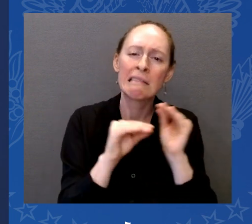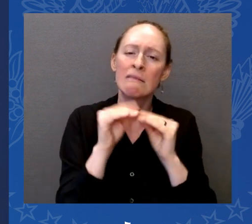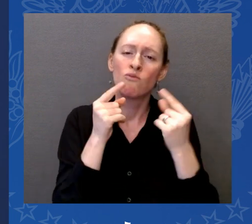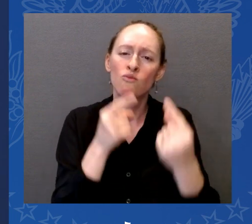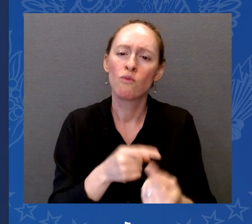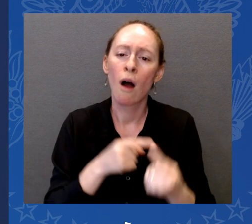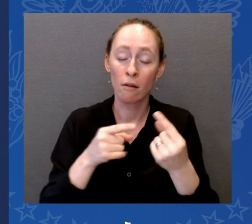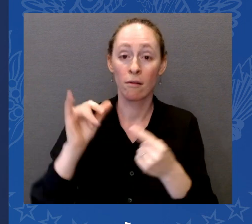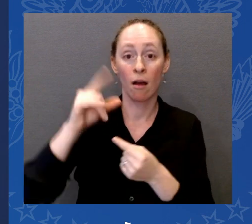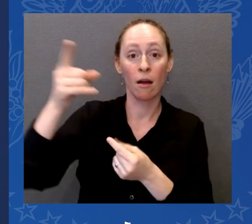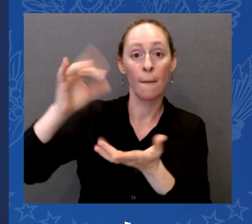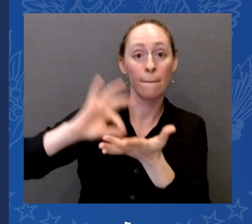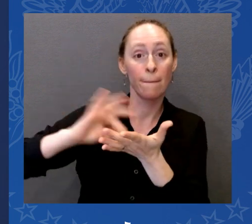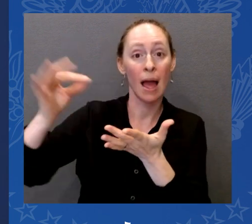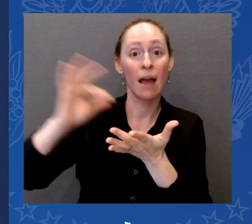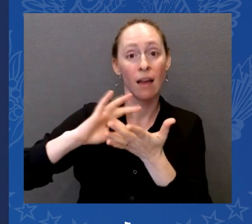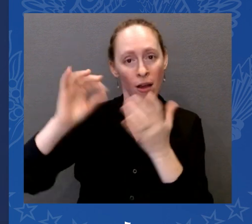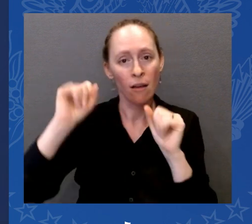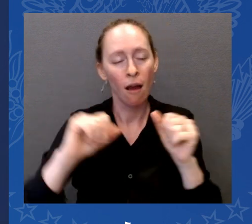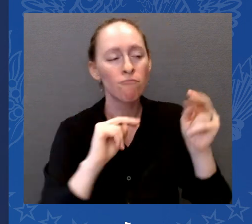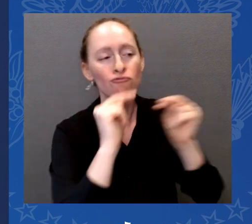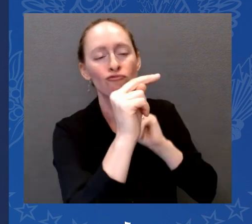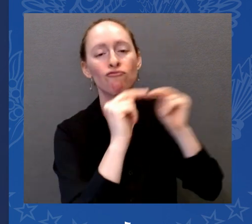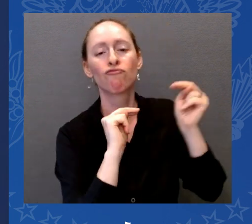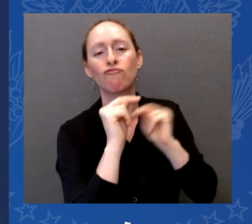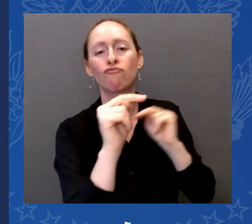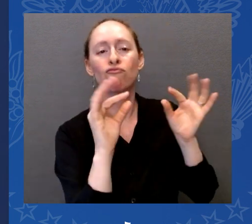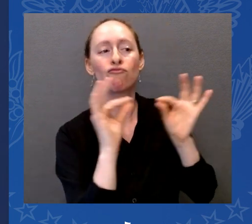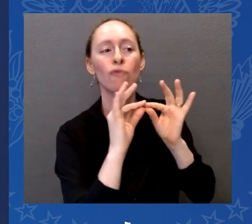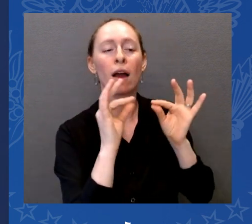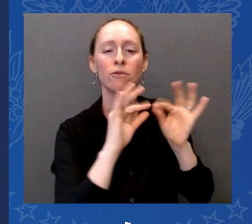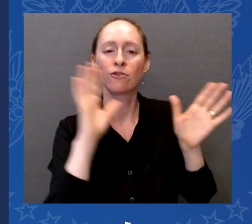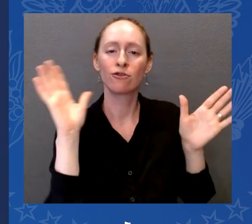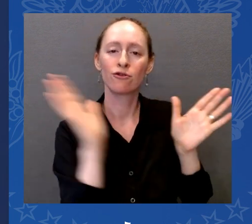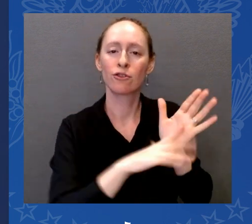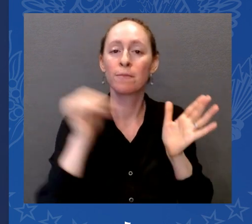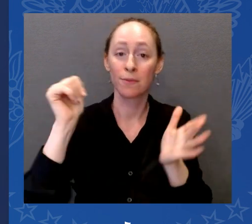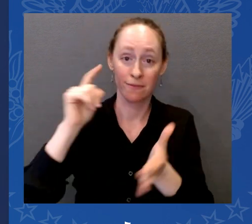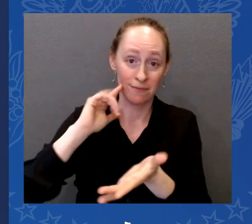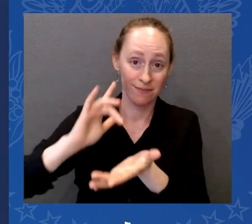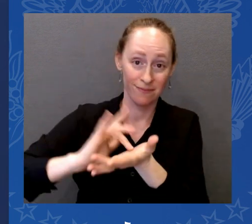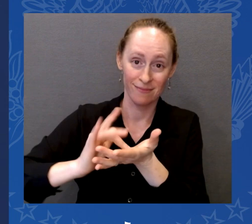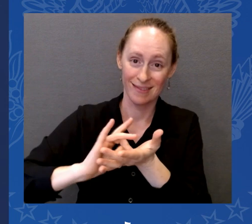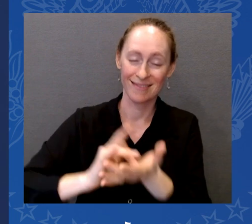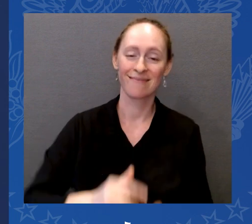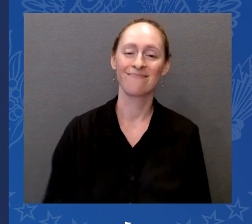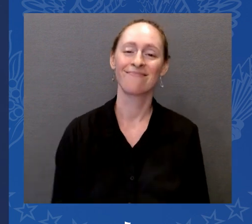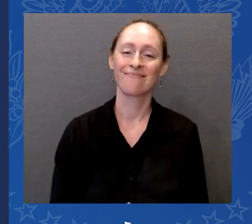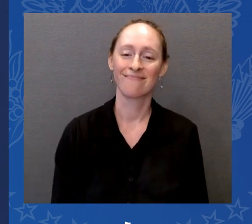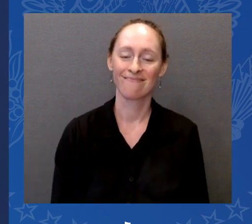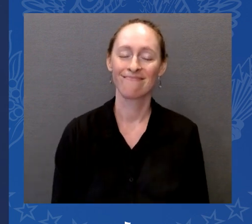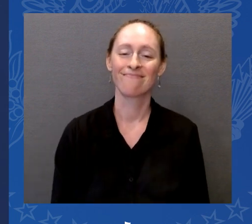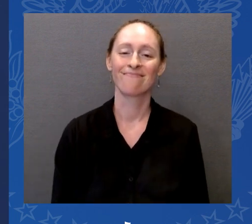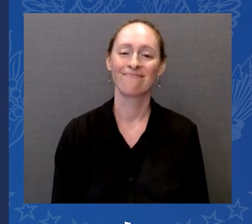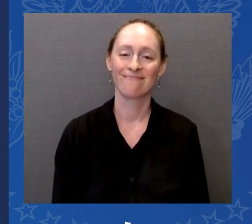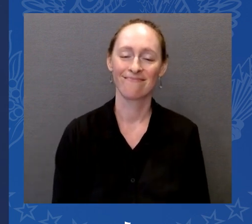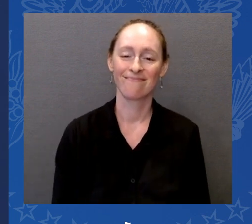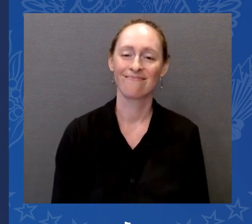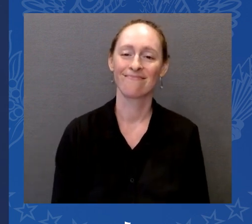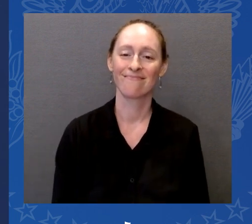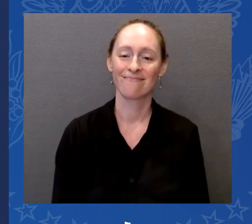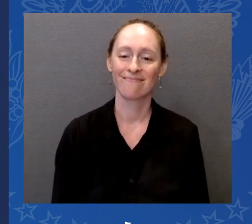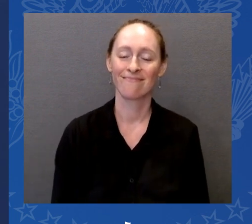we've been trying this for as long as I was in the Congress. We pay the highest price for prescription drugs